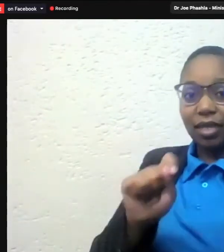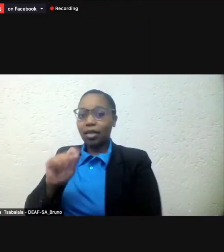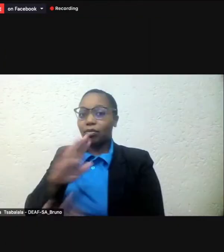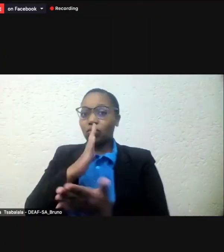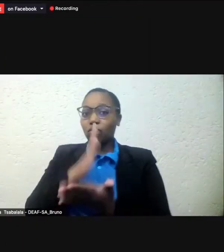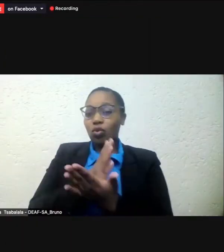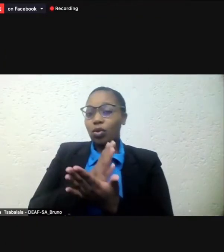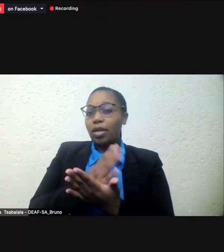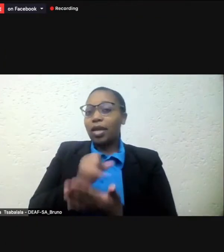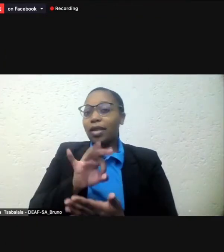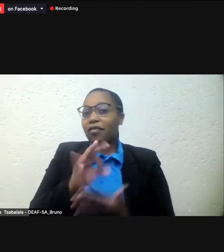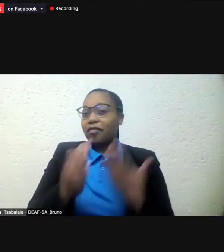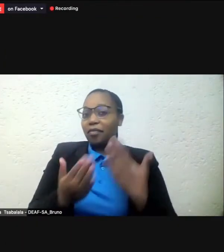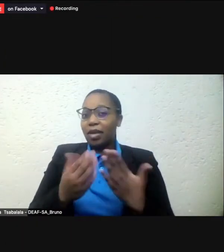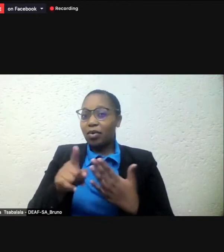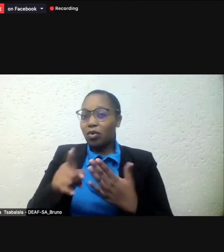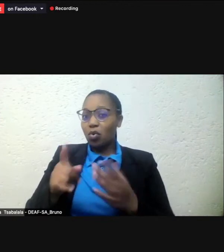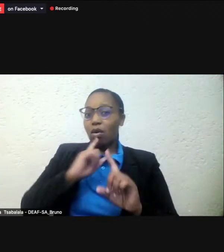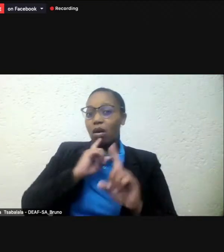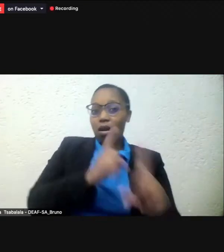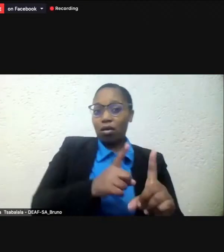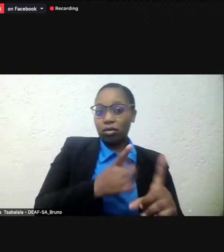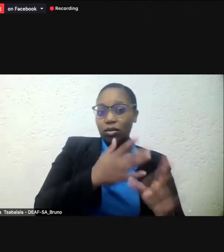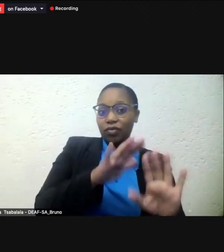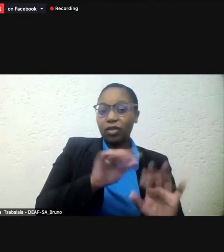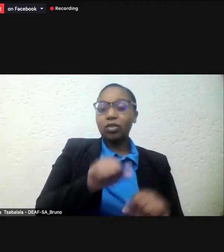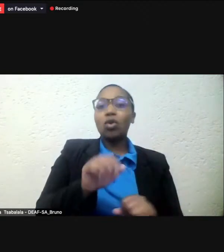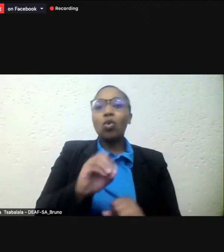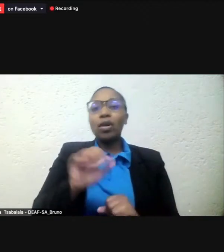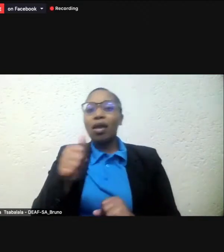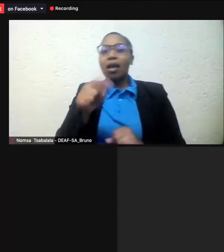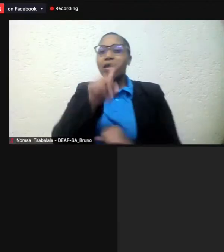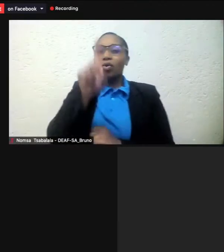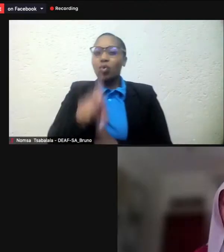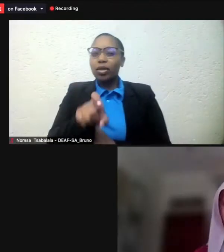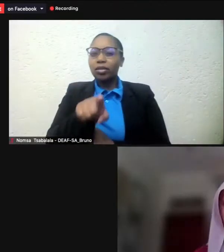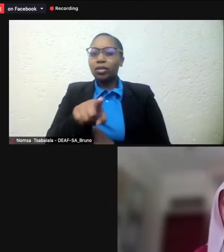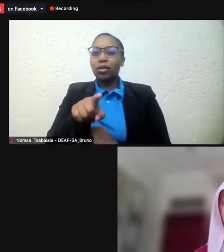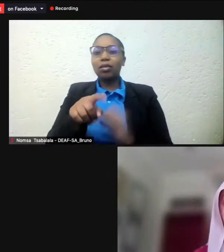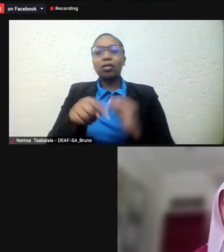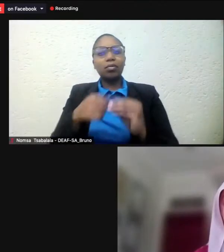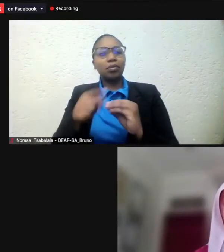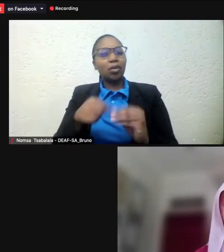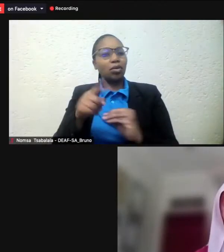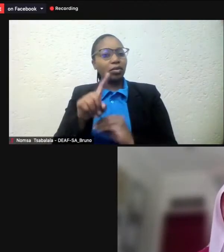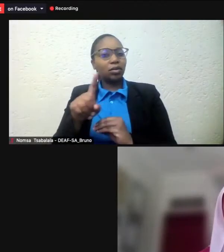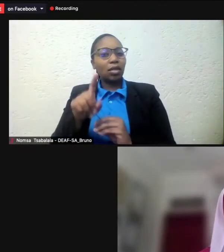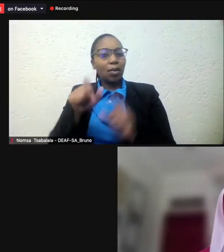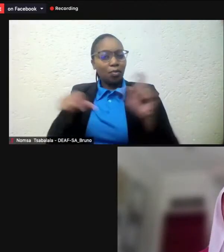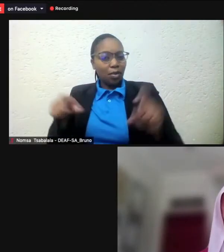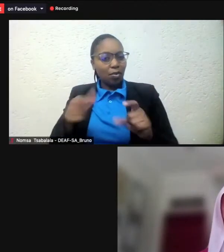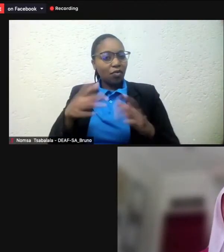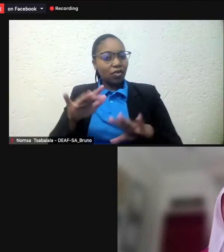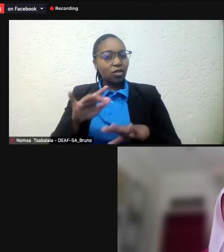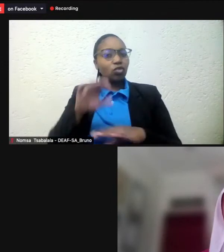to whether we have a record of any patient who died from